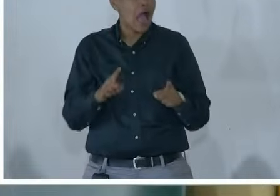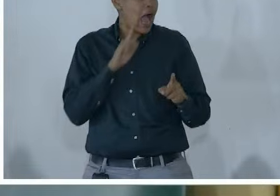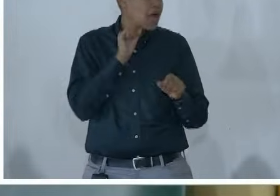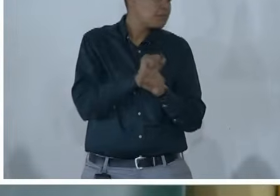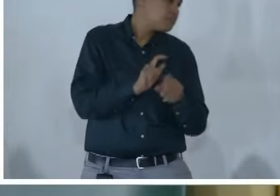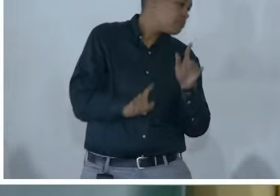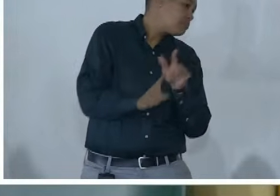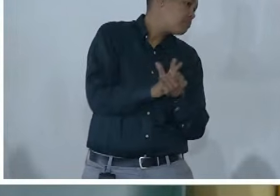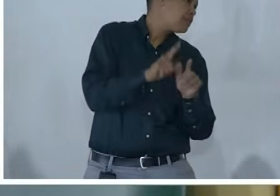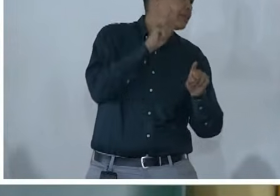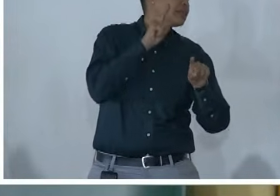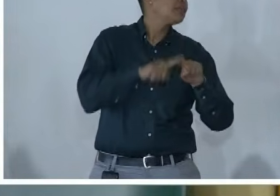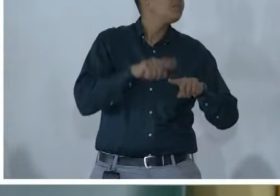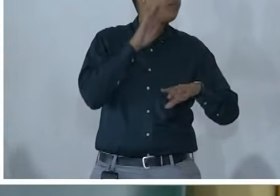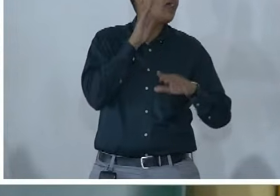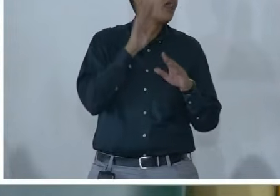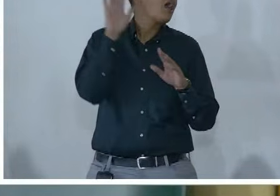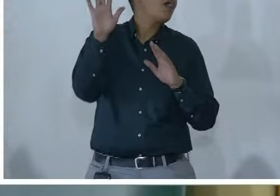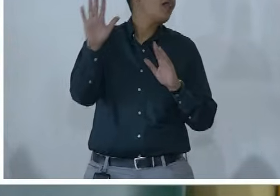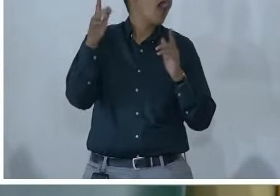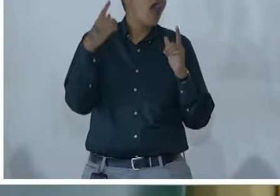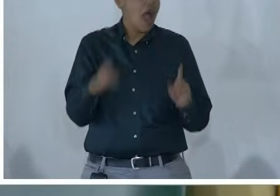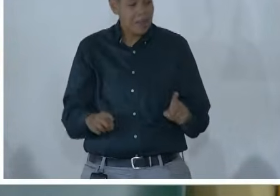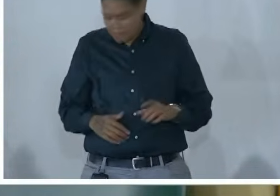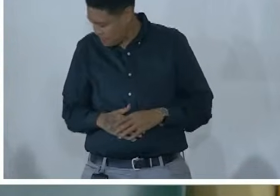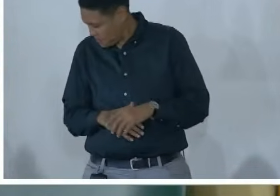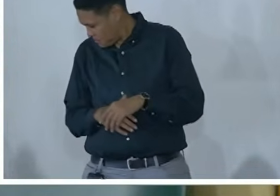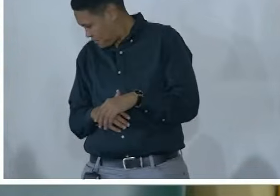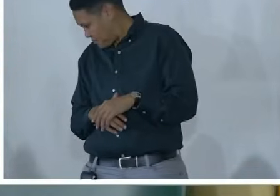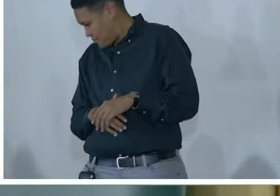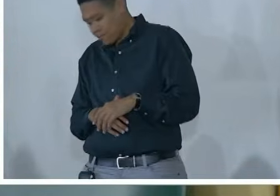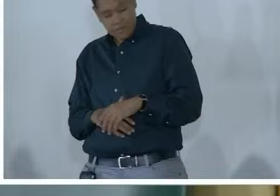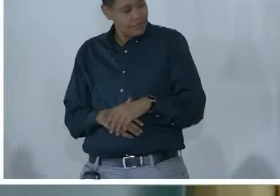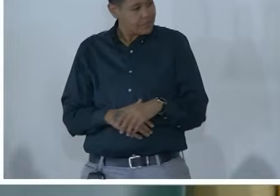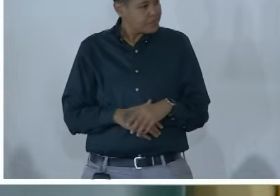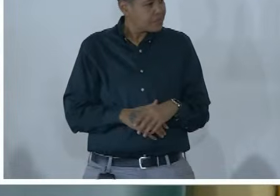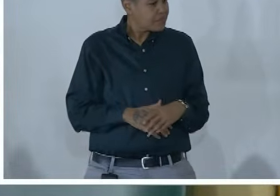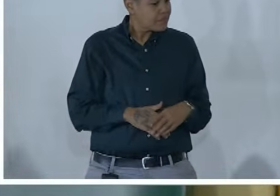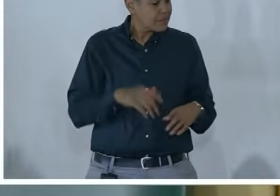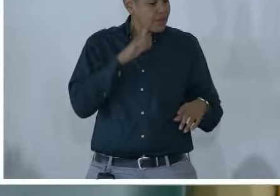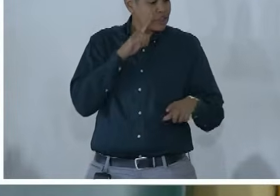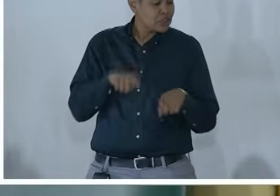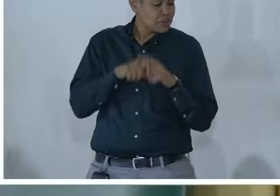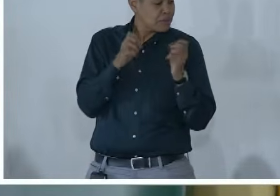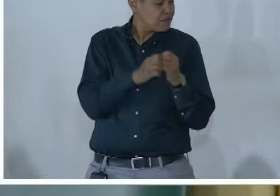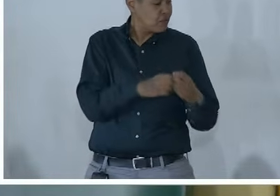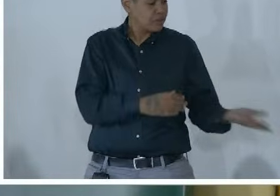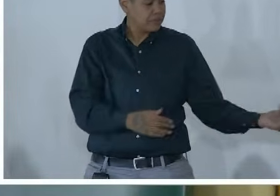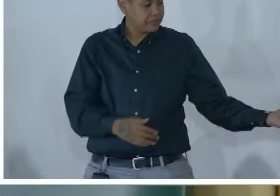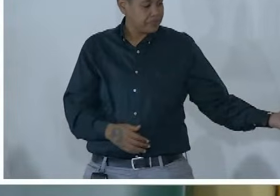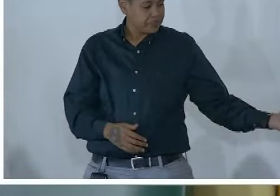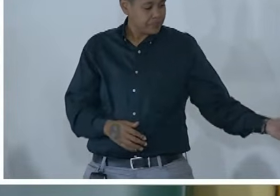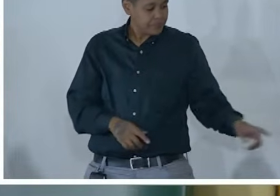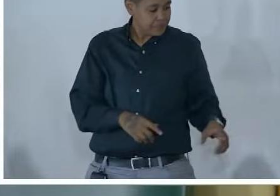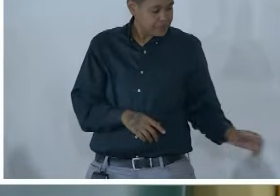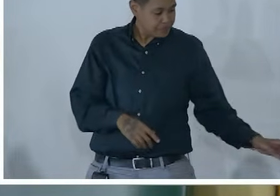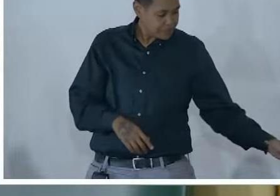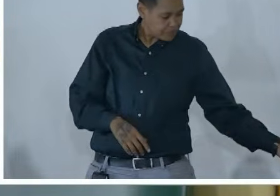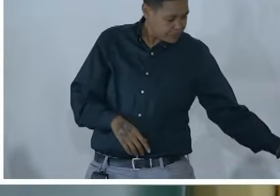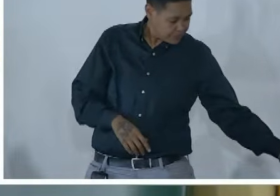to depend on the refinery. The suspension was further complicated by the COVID-19